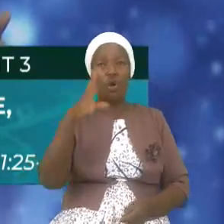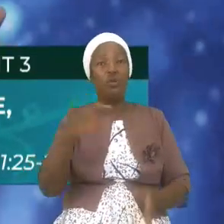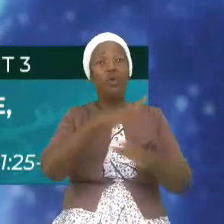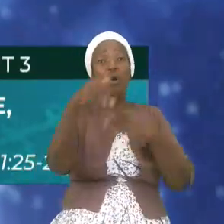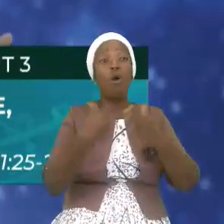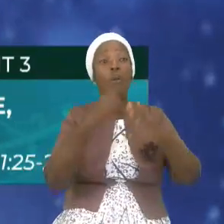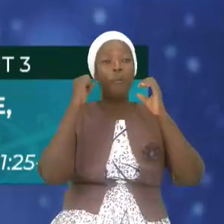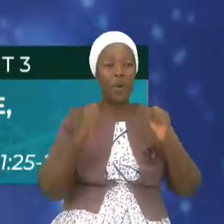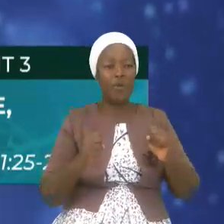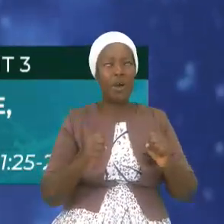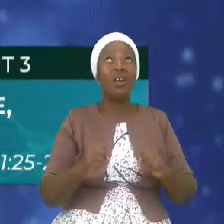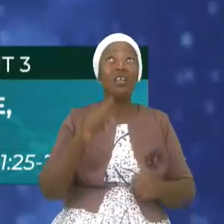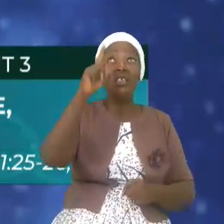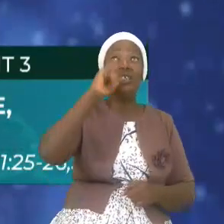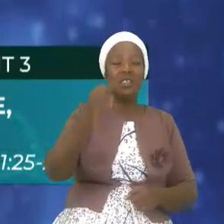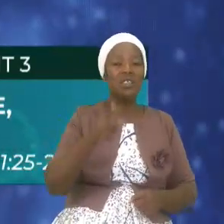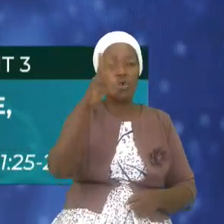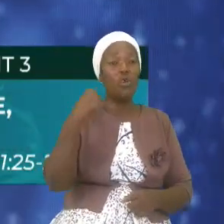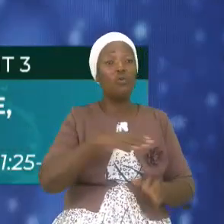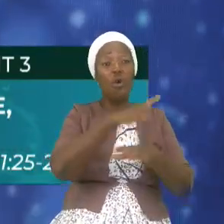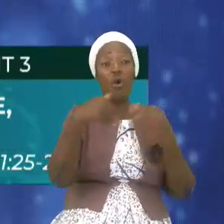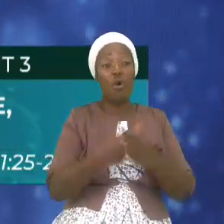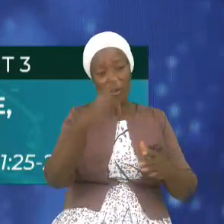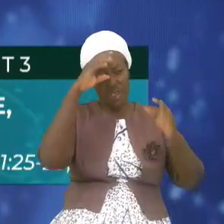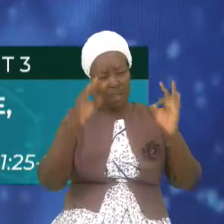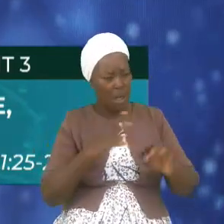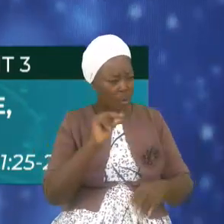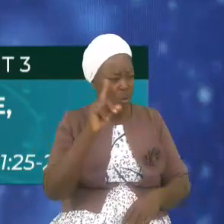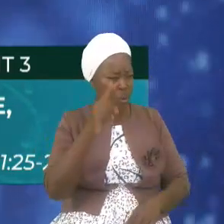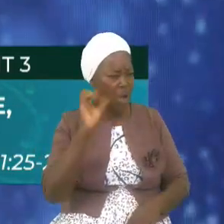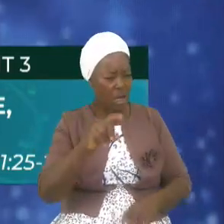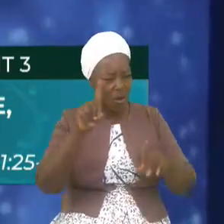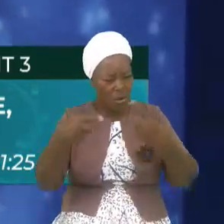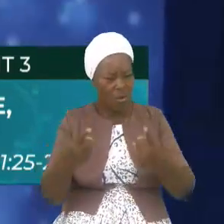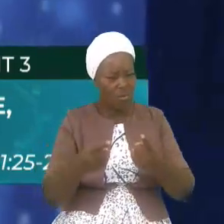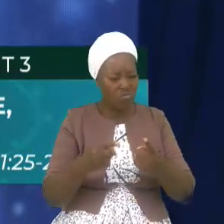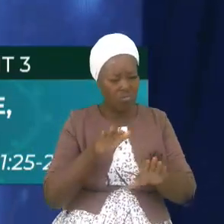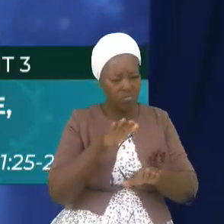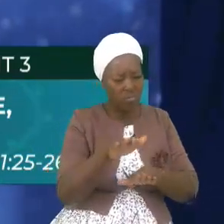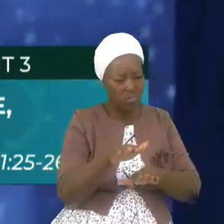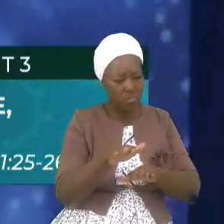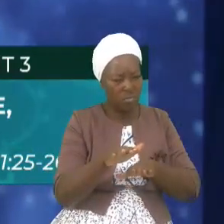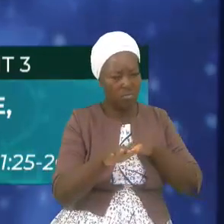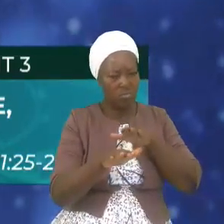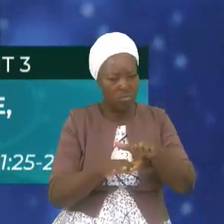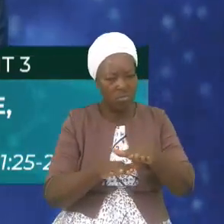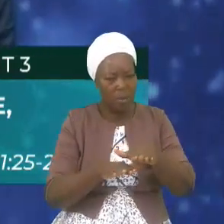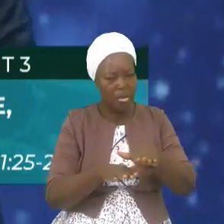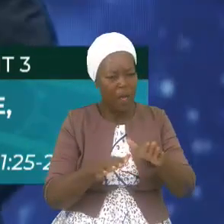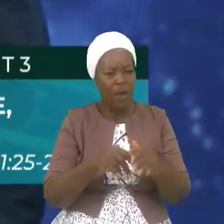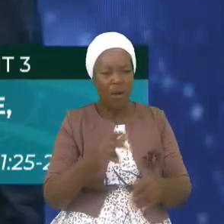go a step further, a day further, a week further without the approval and